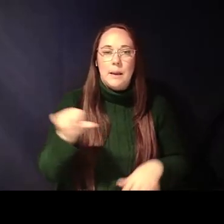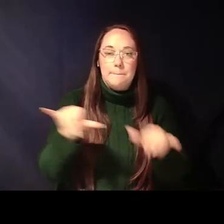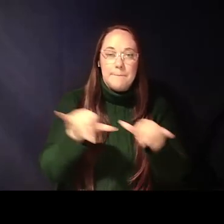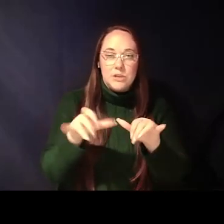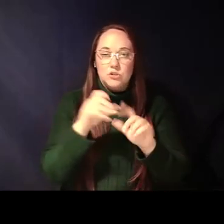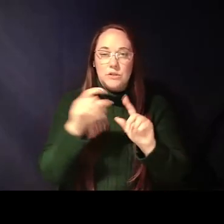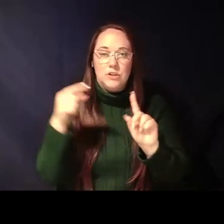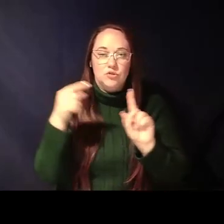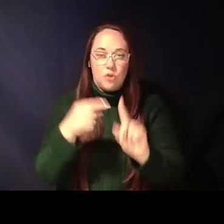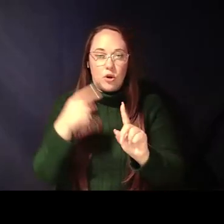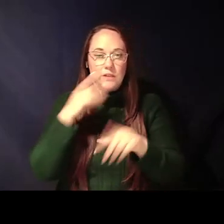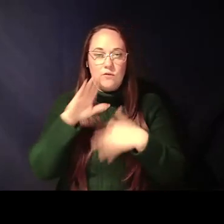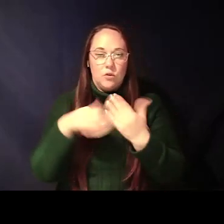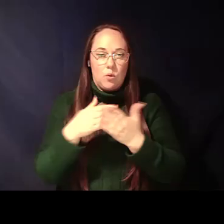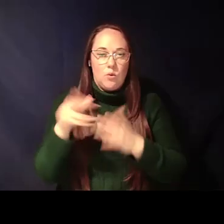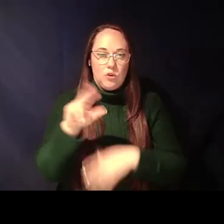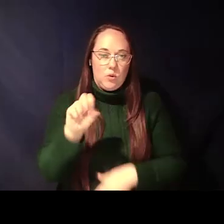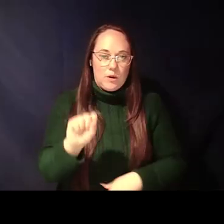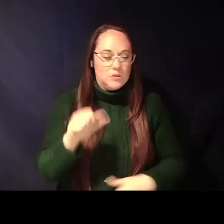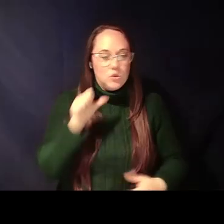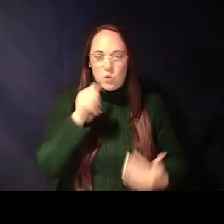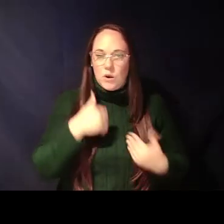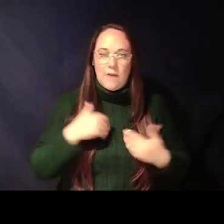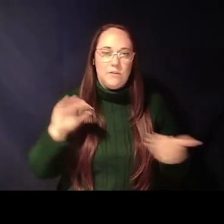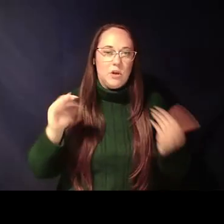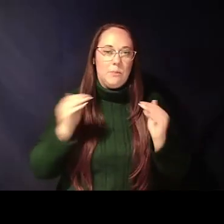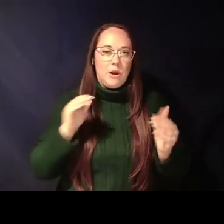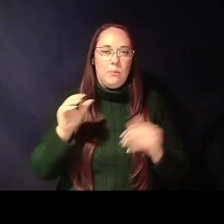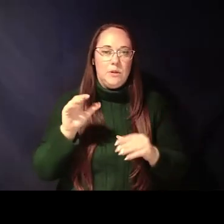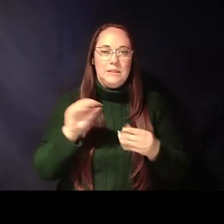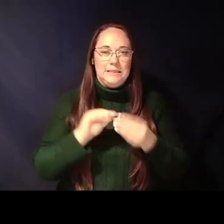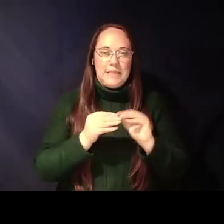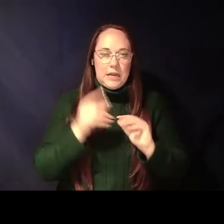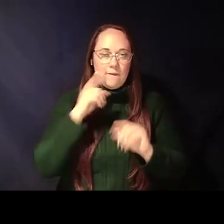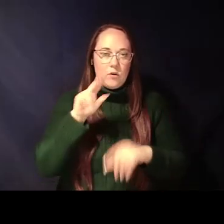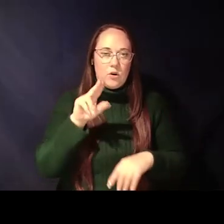the country. We don't have that comparable data in Colorado yet.